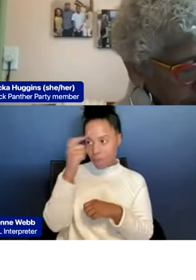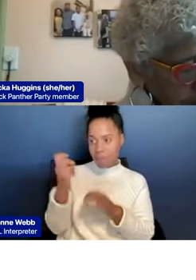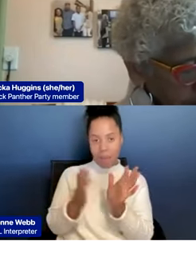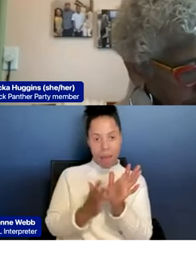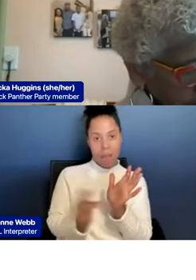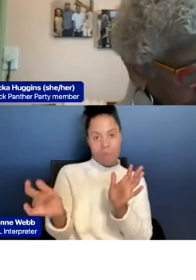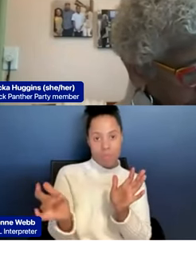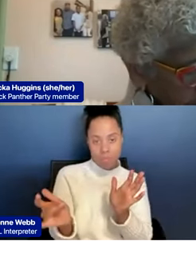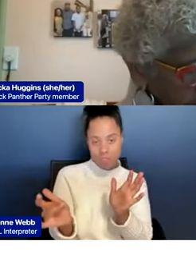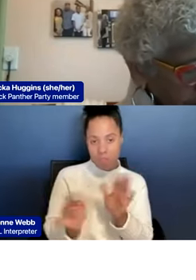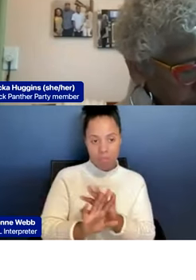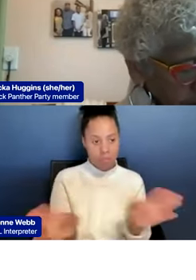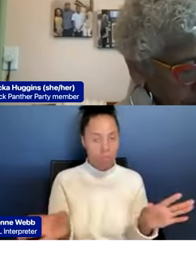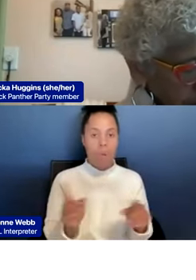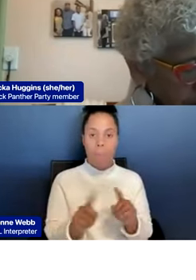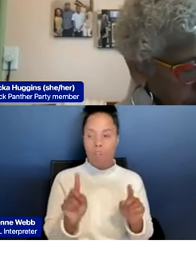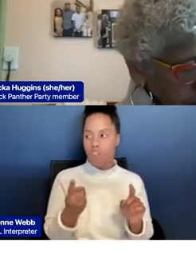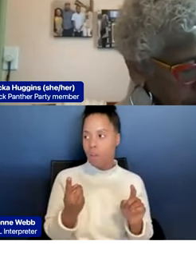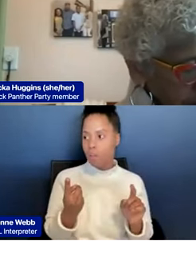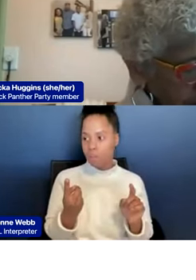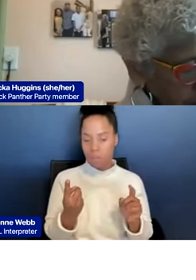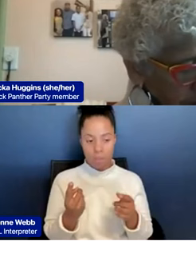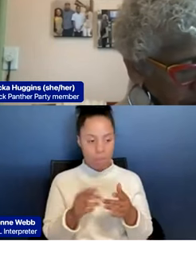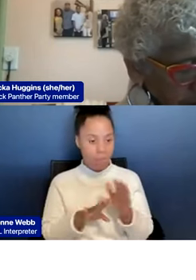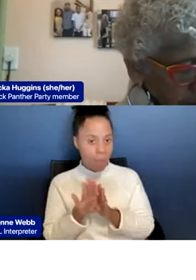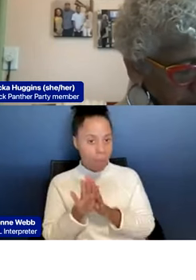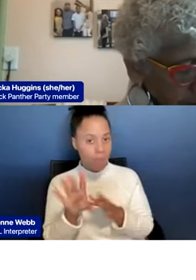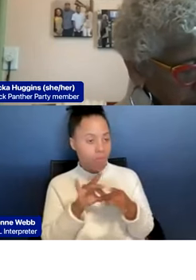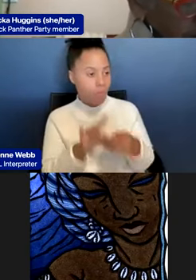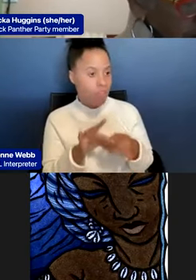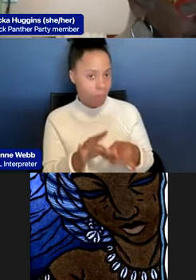but on non-exploitative relationships, are very attractive today.